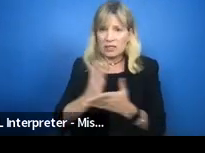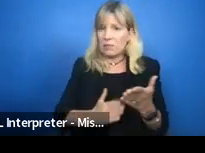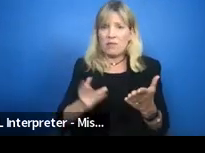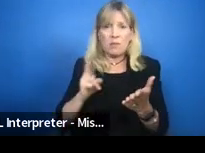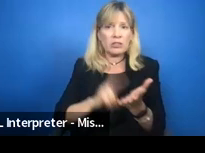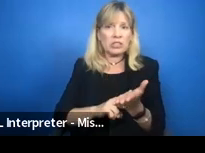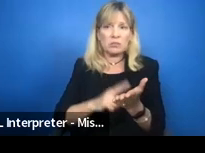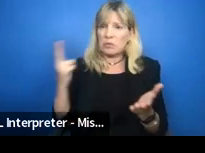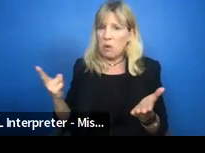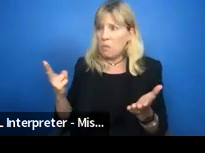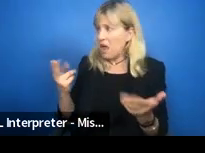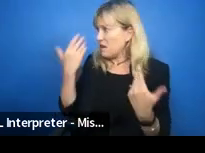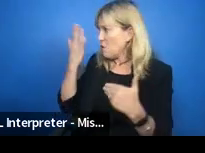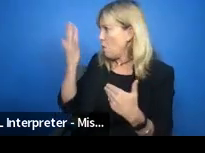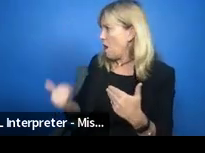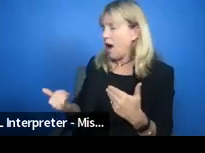without ever knowing what happened.